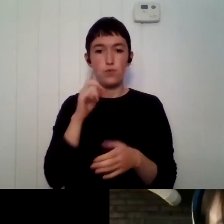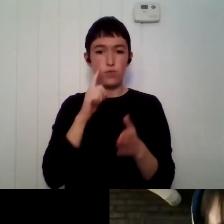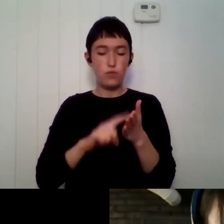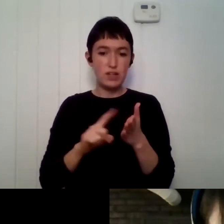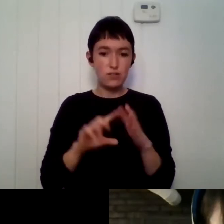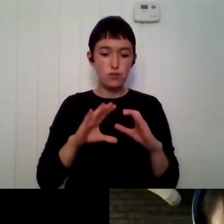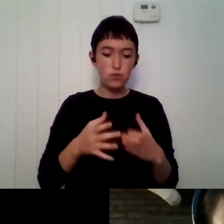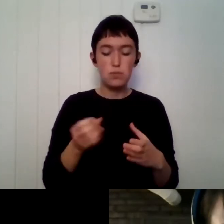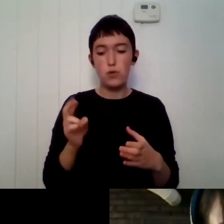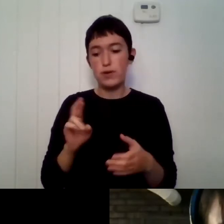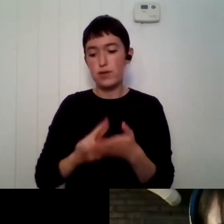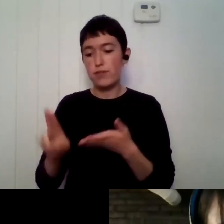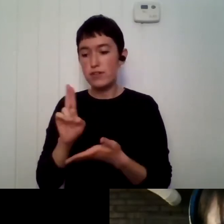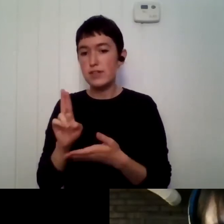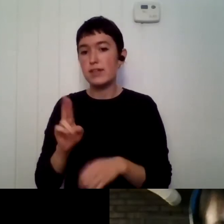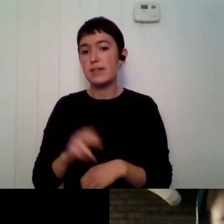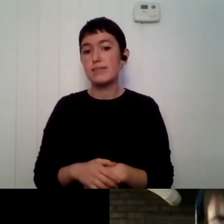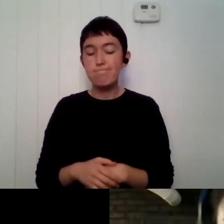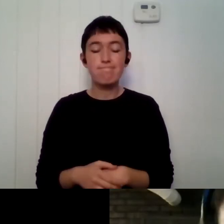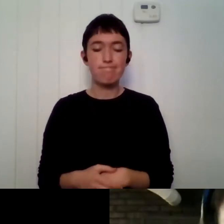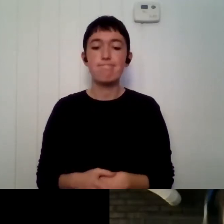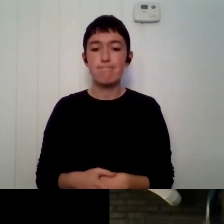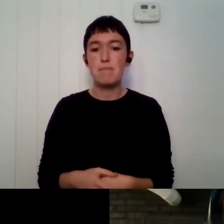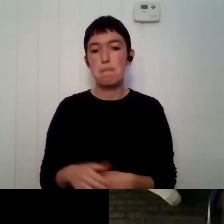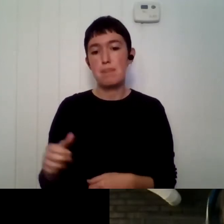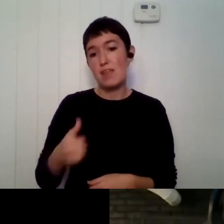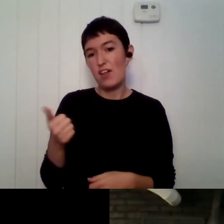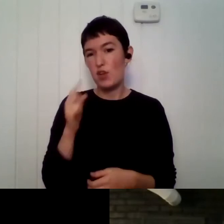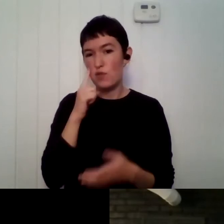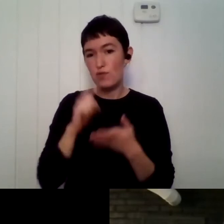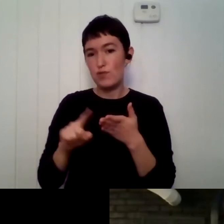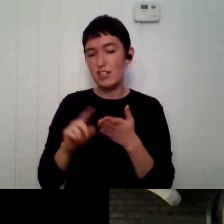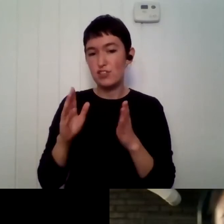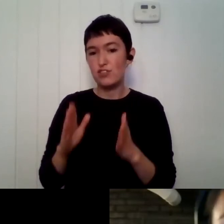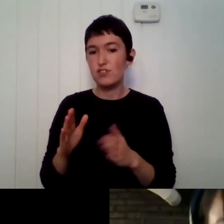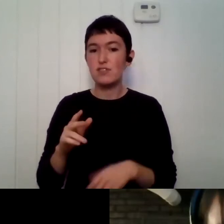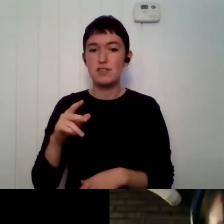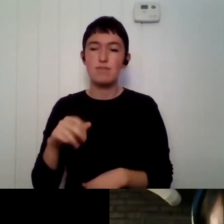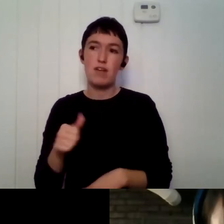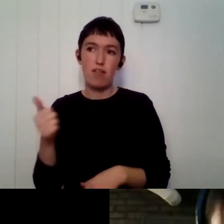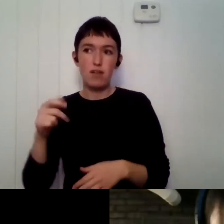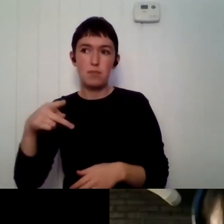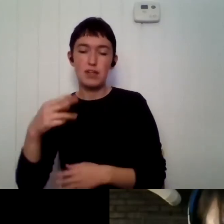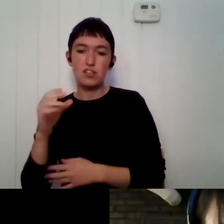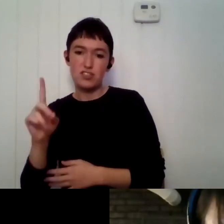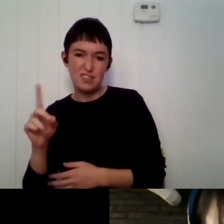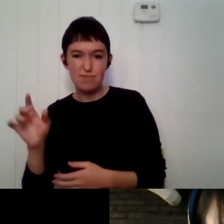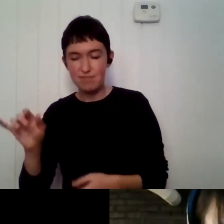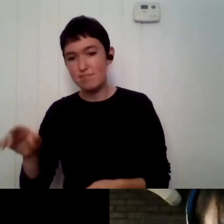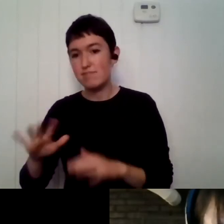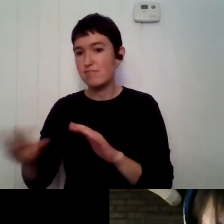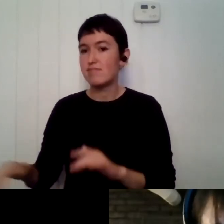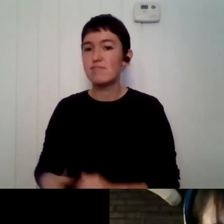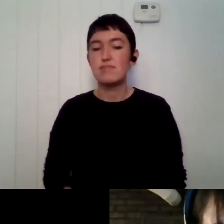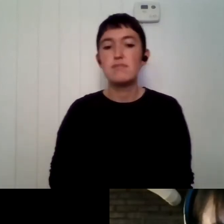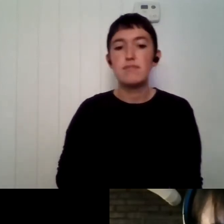data. So other researchers, like other PhDs and so on. Cool. There are a couple